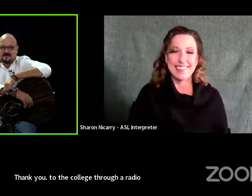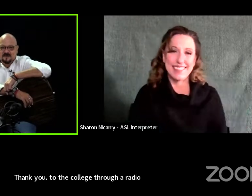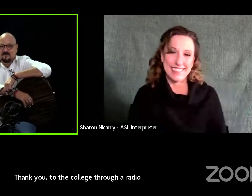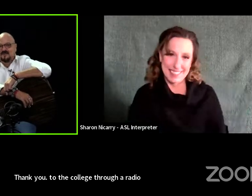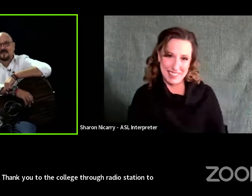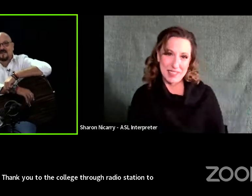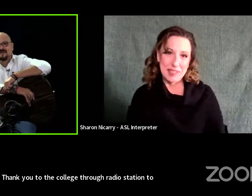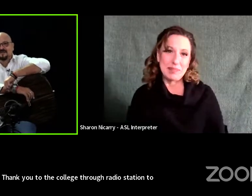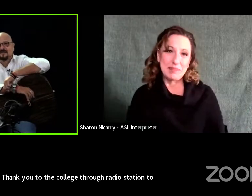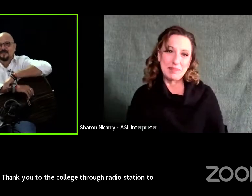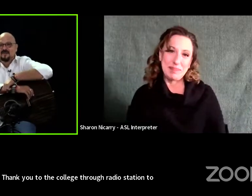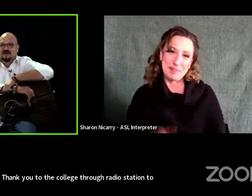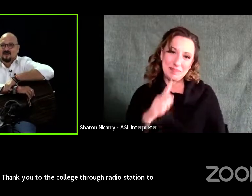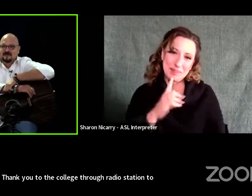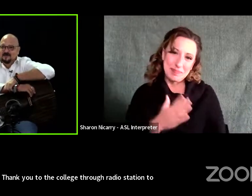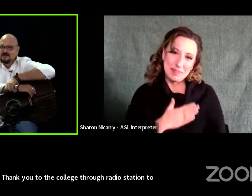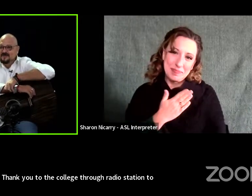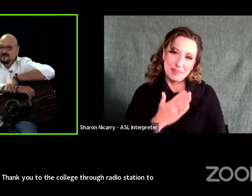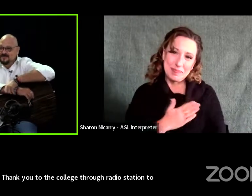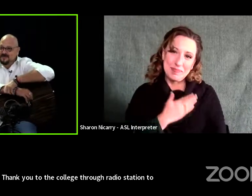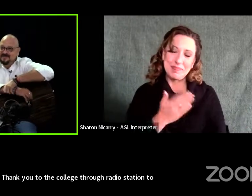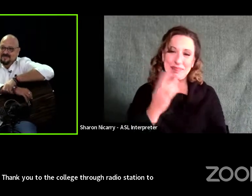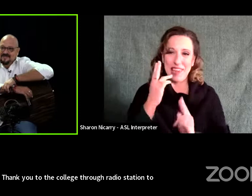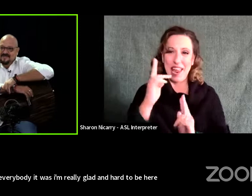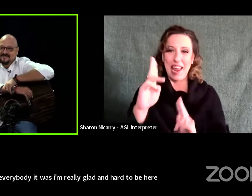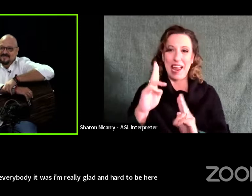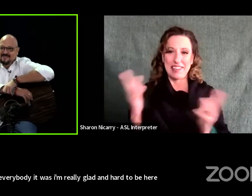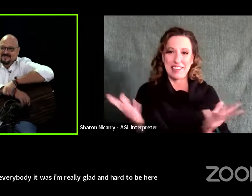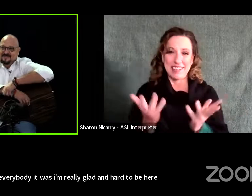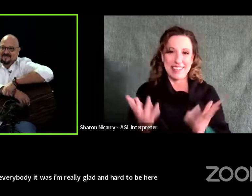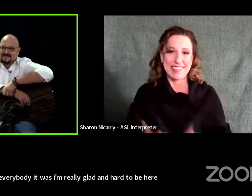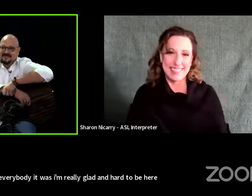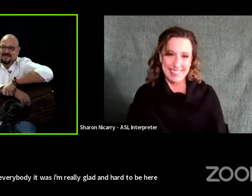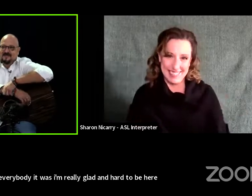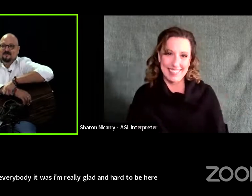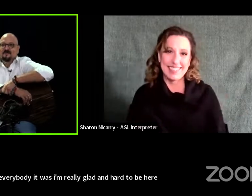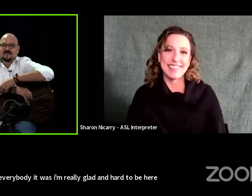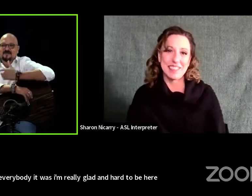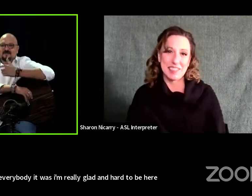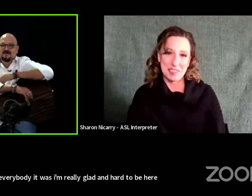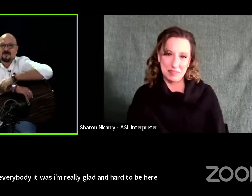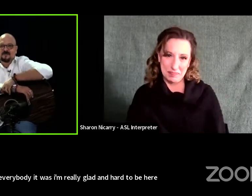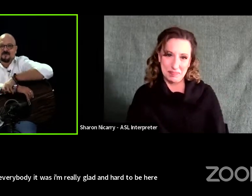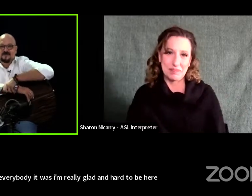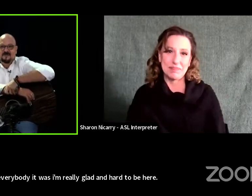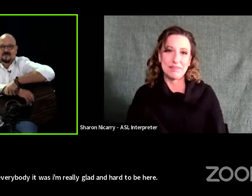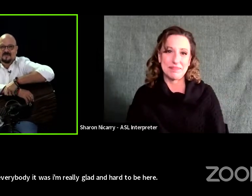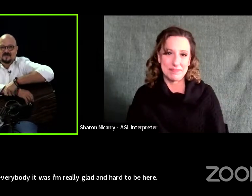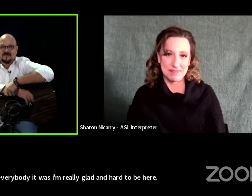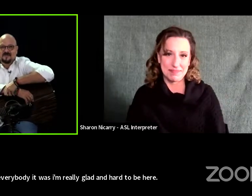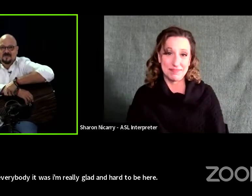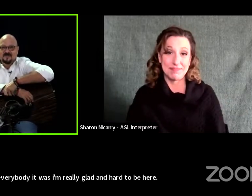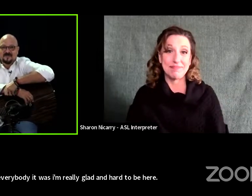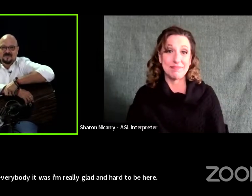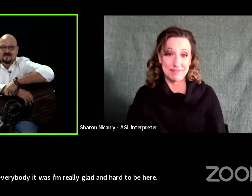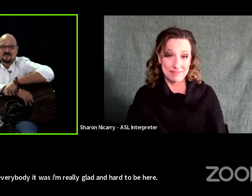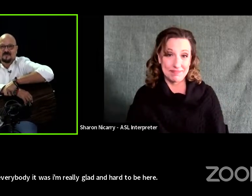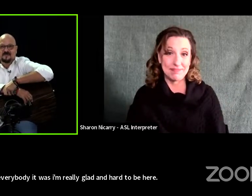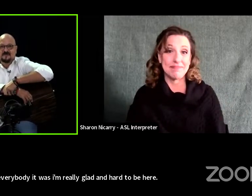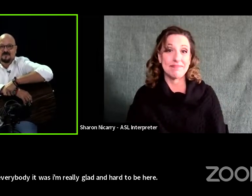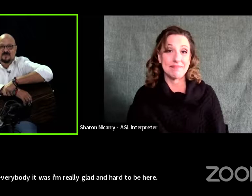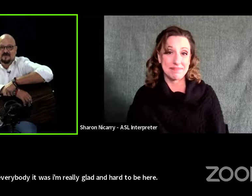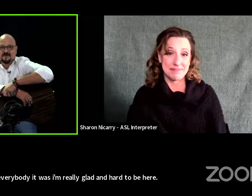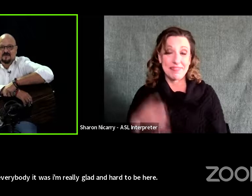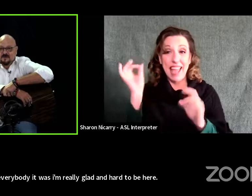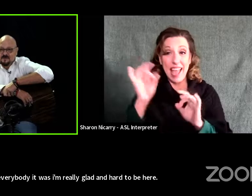who's, I'm really glad and honored to be here, and obviously for the people that is